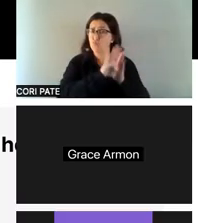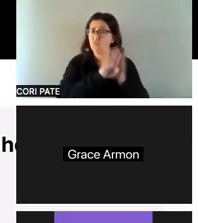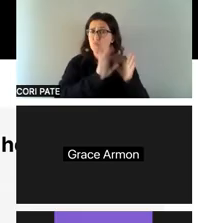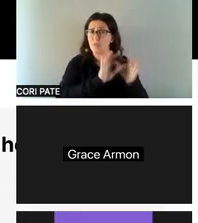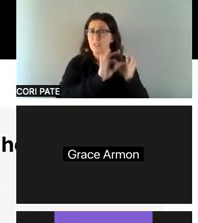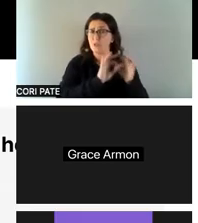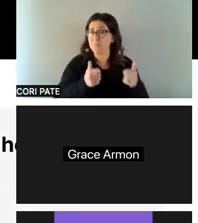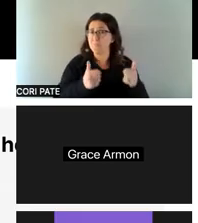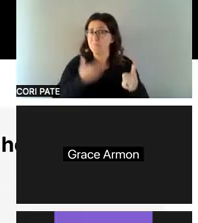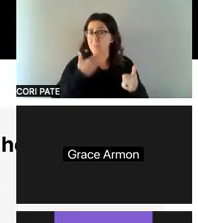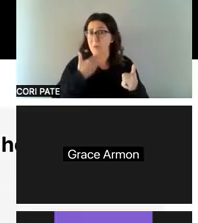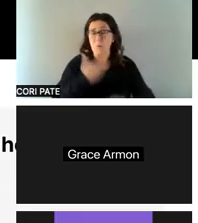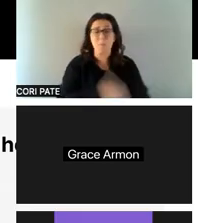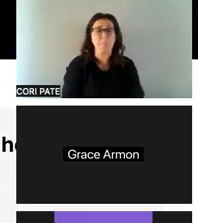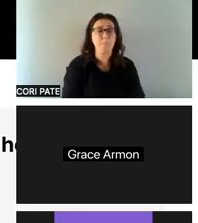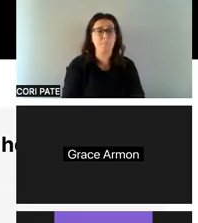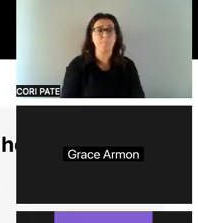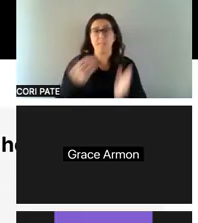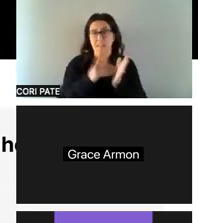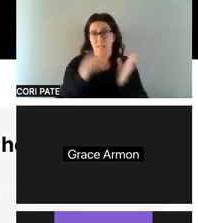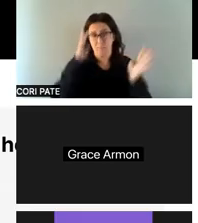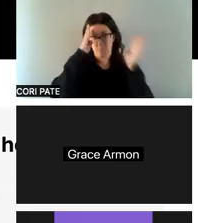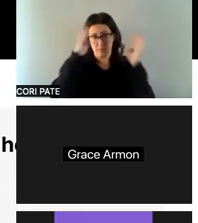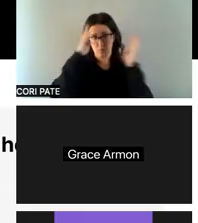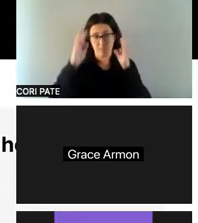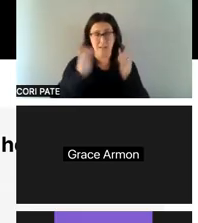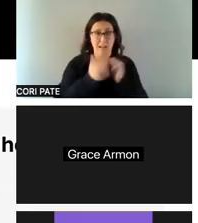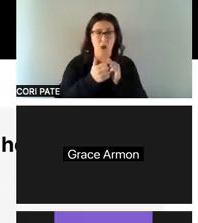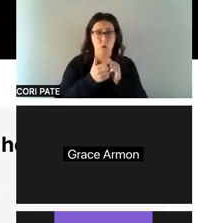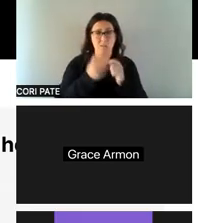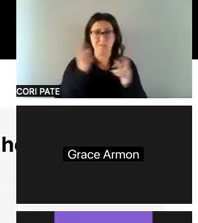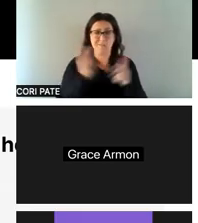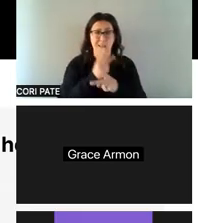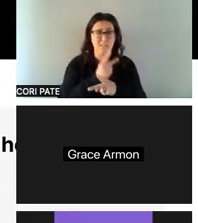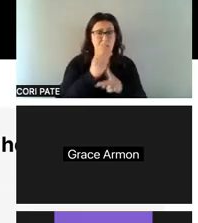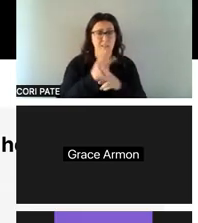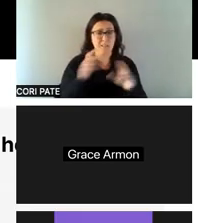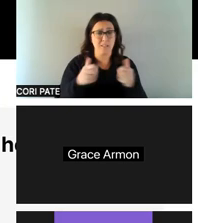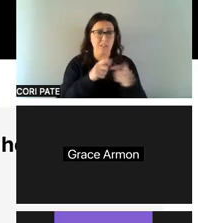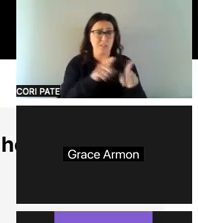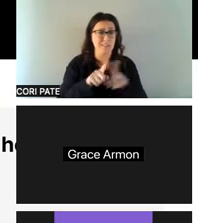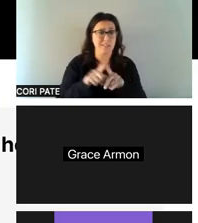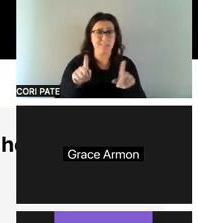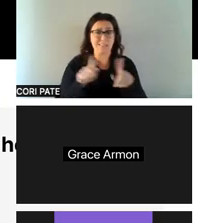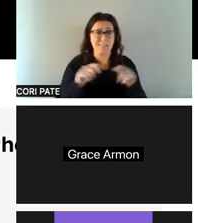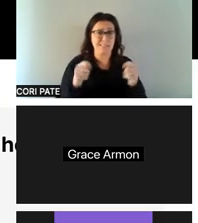you. Again, brainstorming how to navigate the challenges together as a team, working together to keep building the bond.